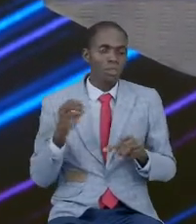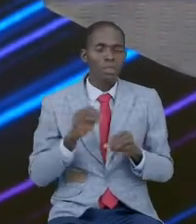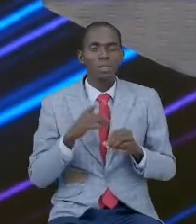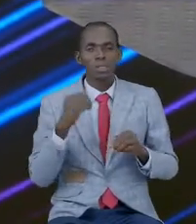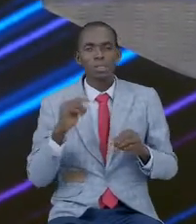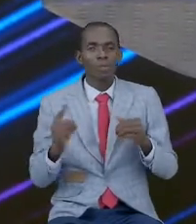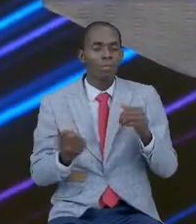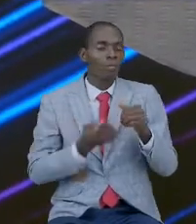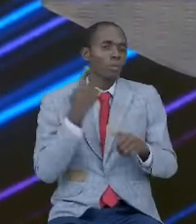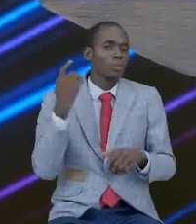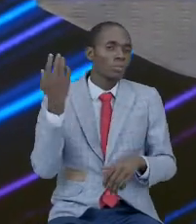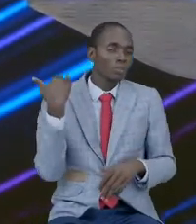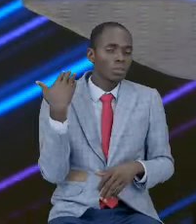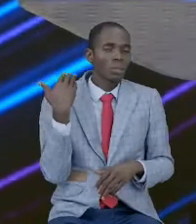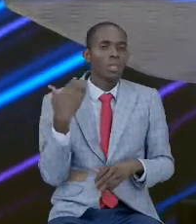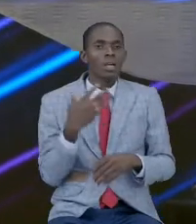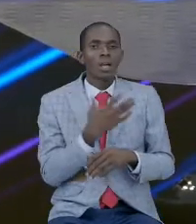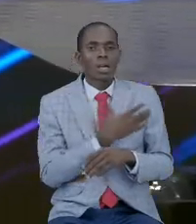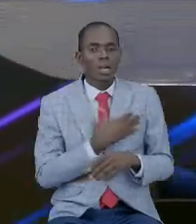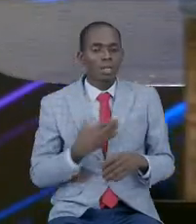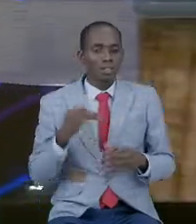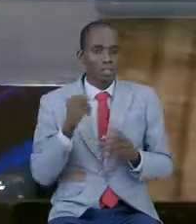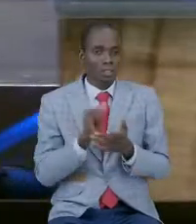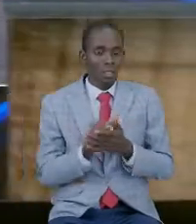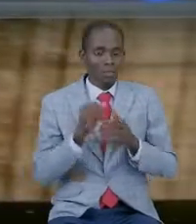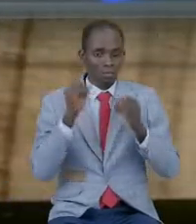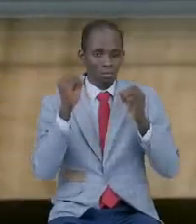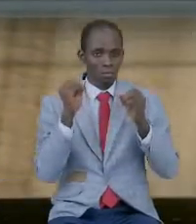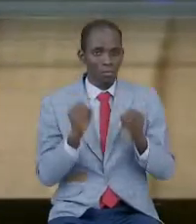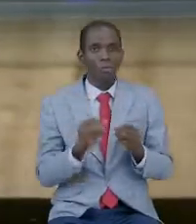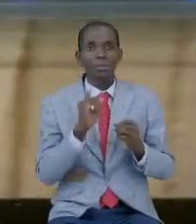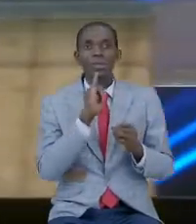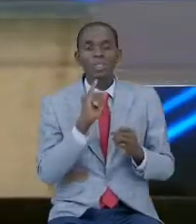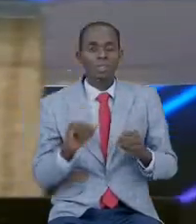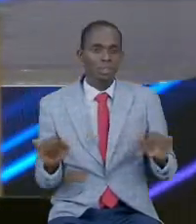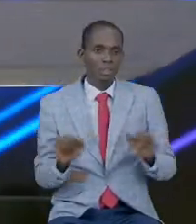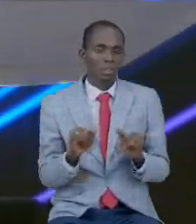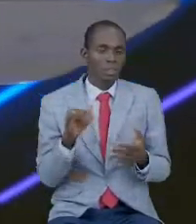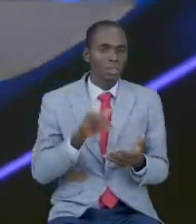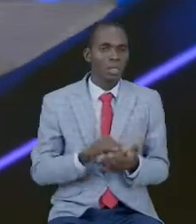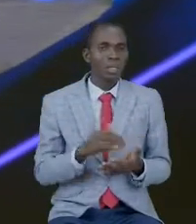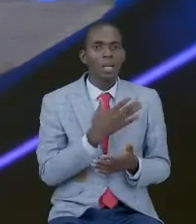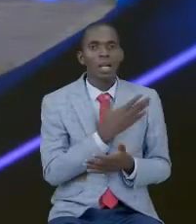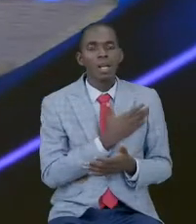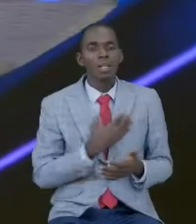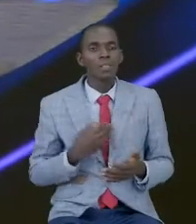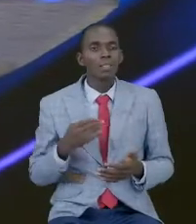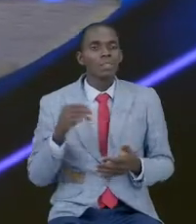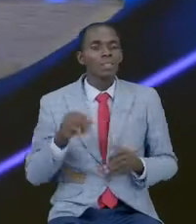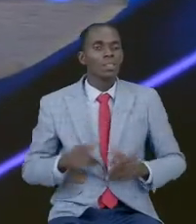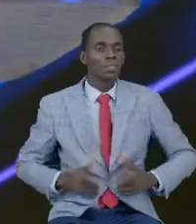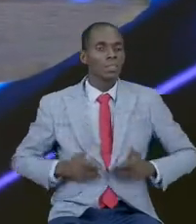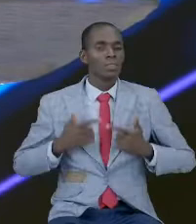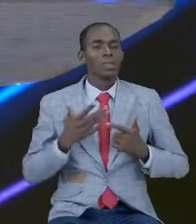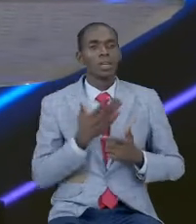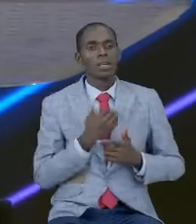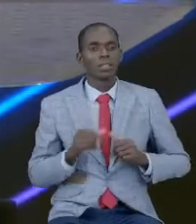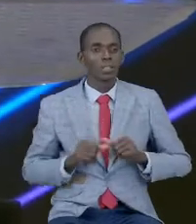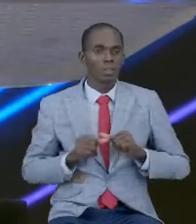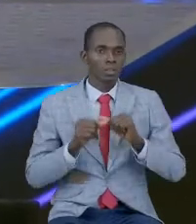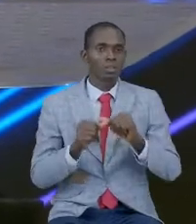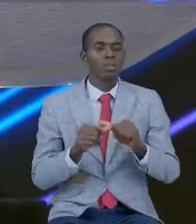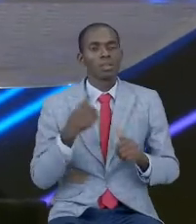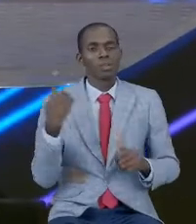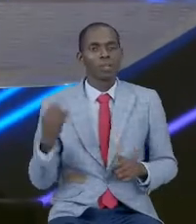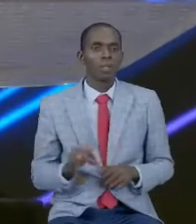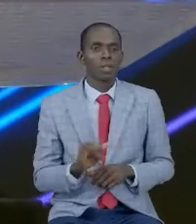word abides today, because it liveth and abideth forever. It tells us